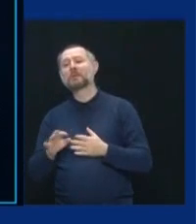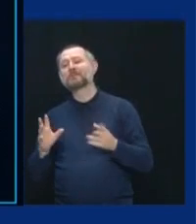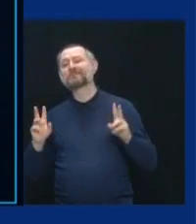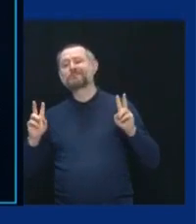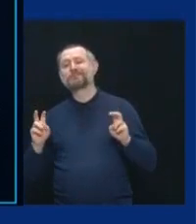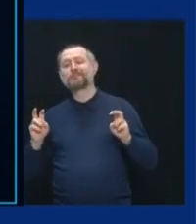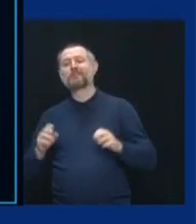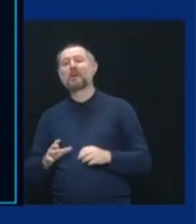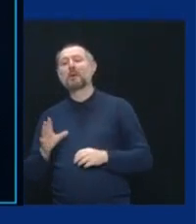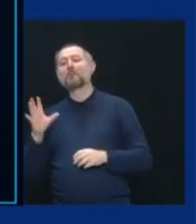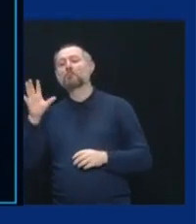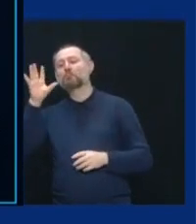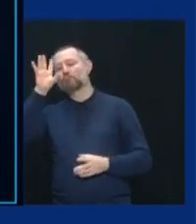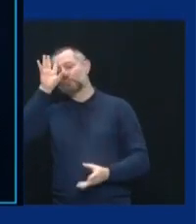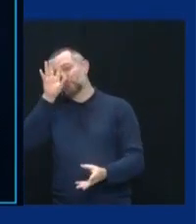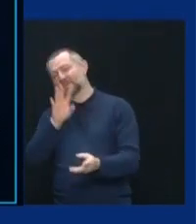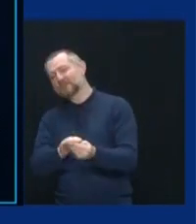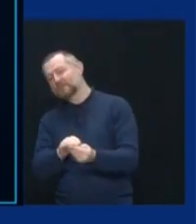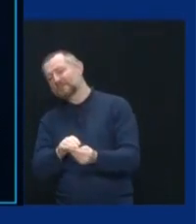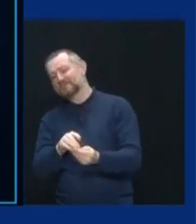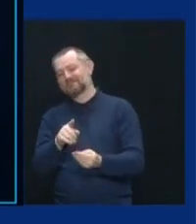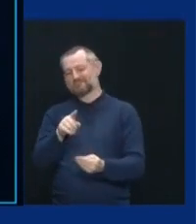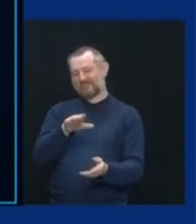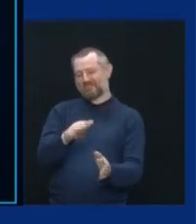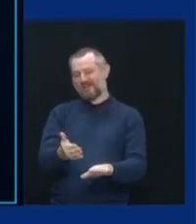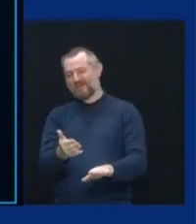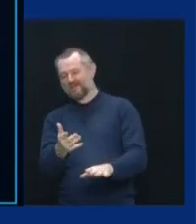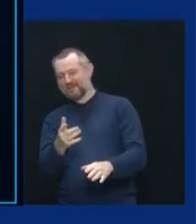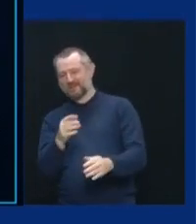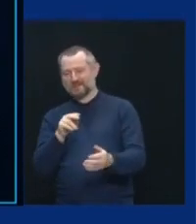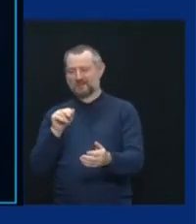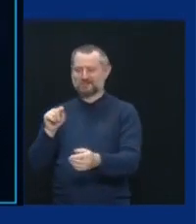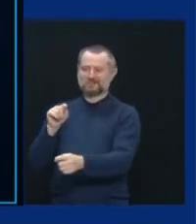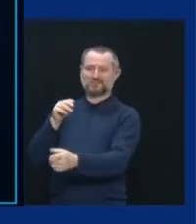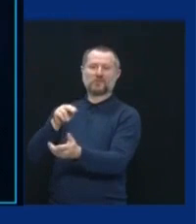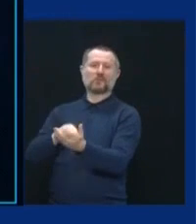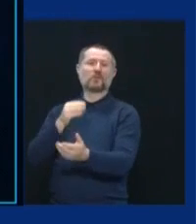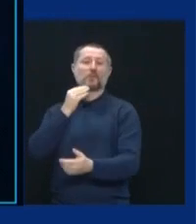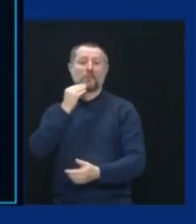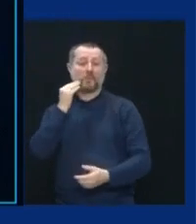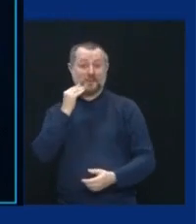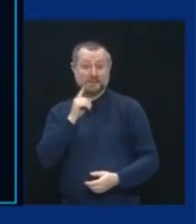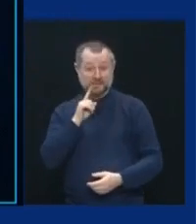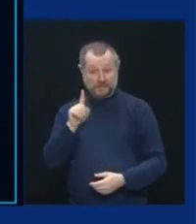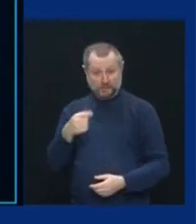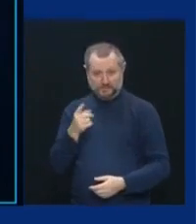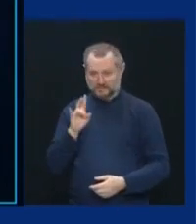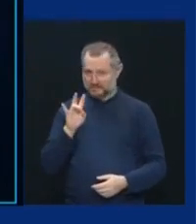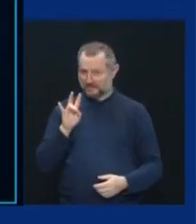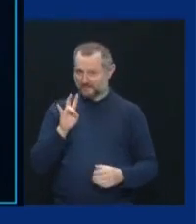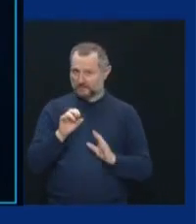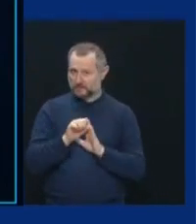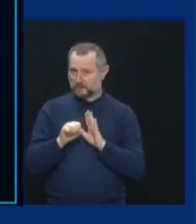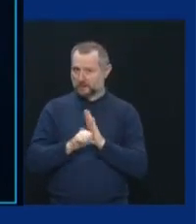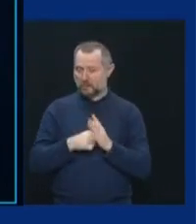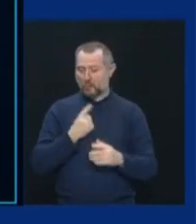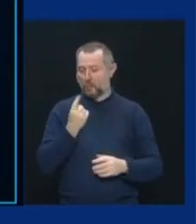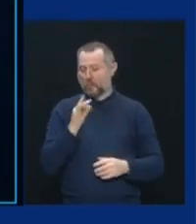presumed fatalities in nursing homes, where the nursing home presumed the cause of